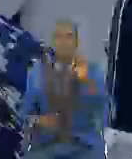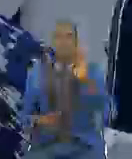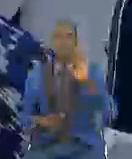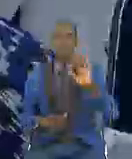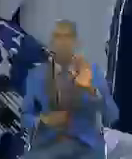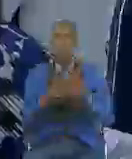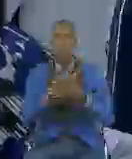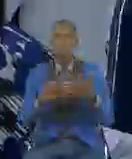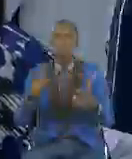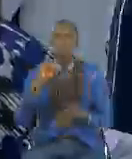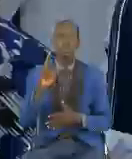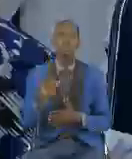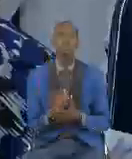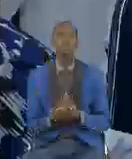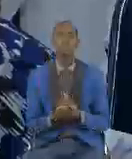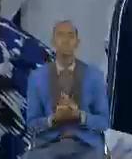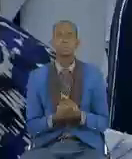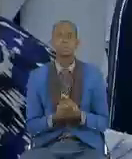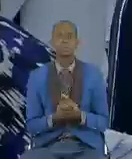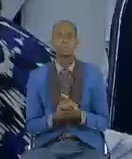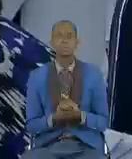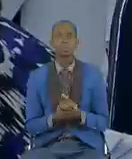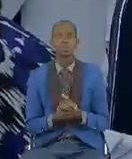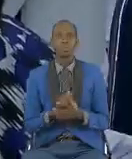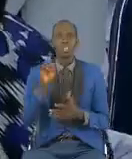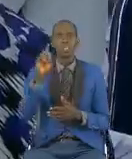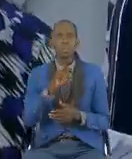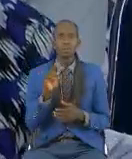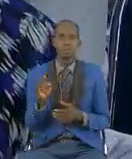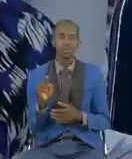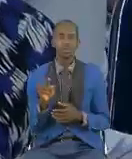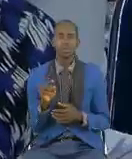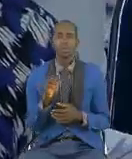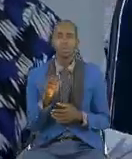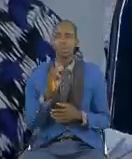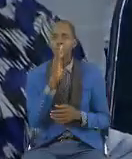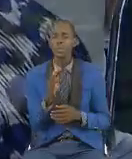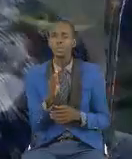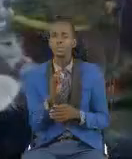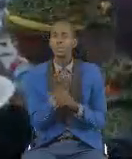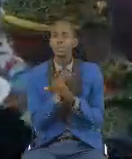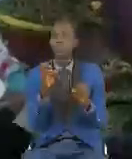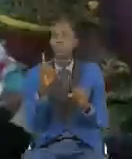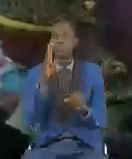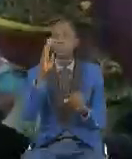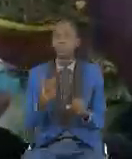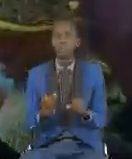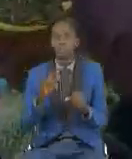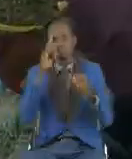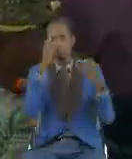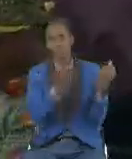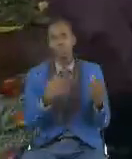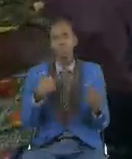chapter 5, verse 1, therefore, being justified by faith, we have peace with